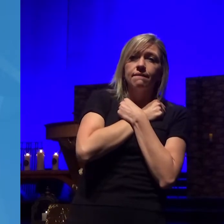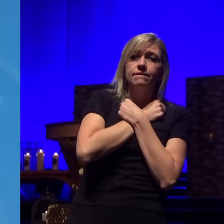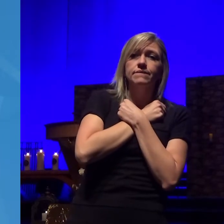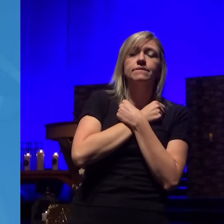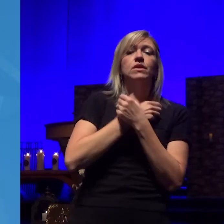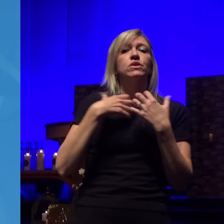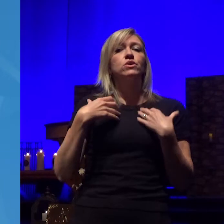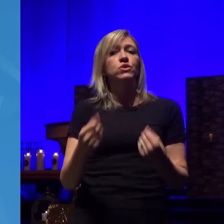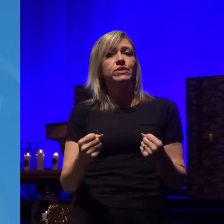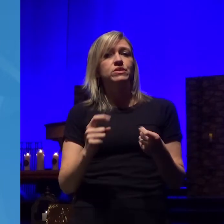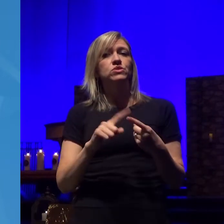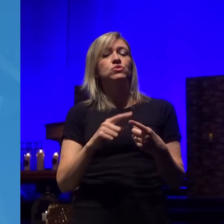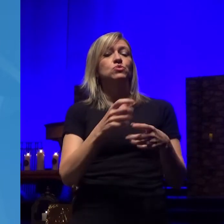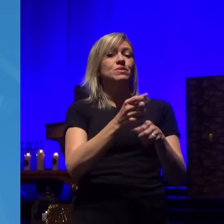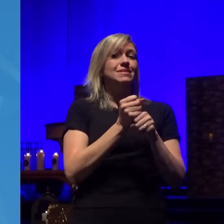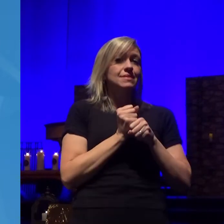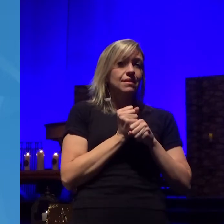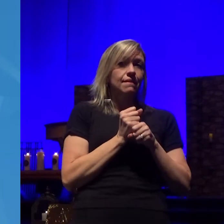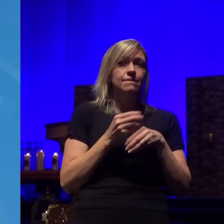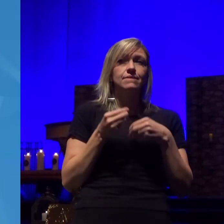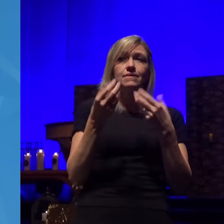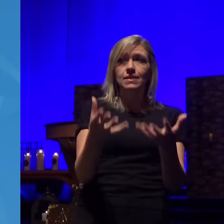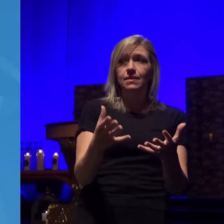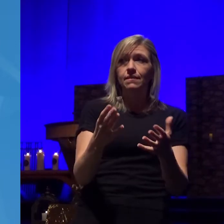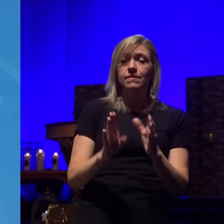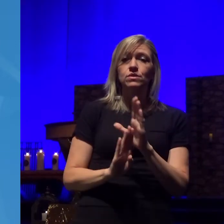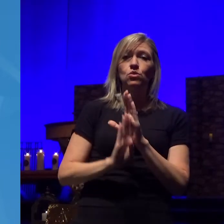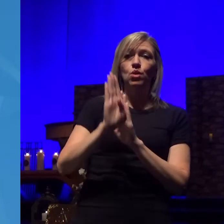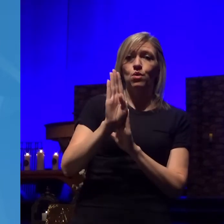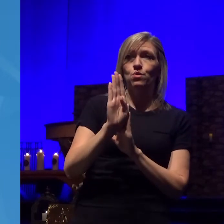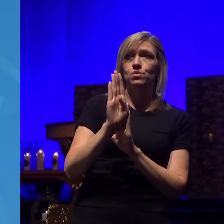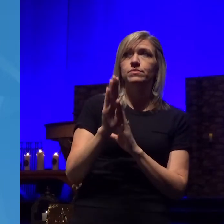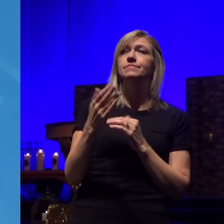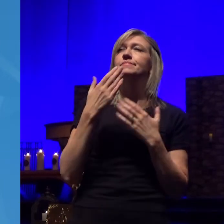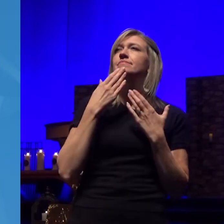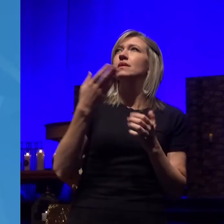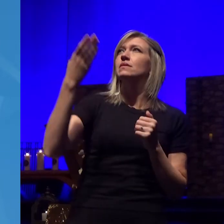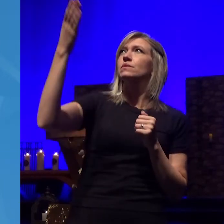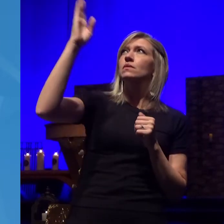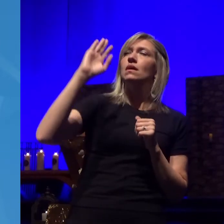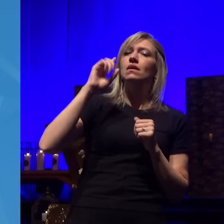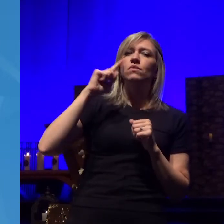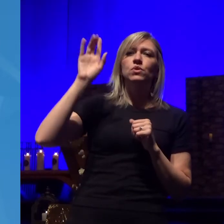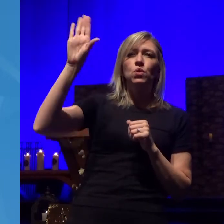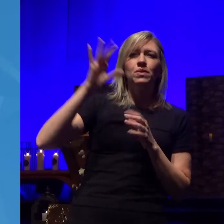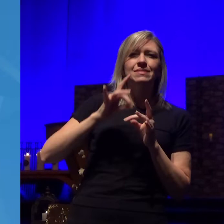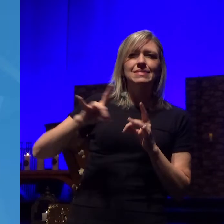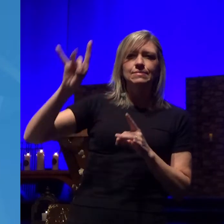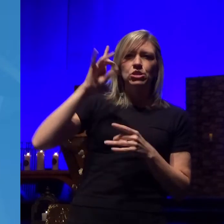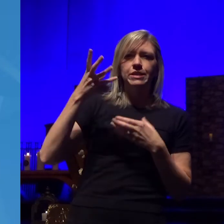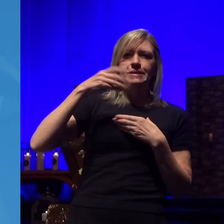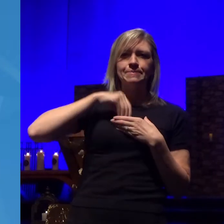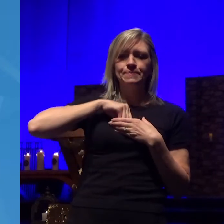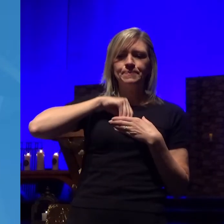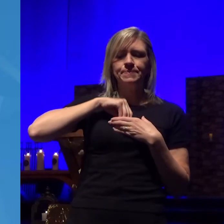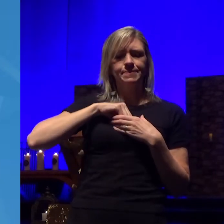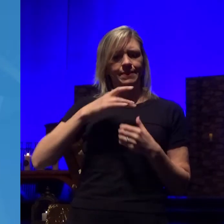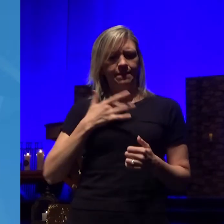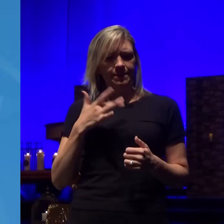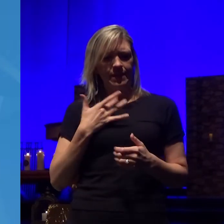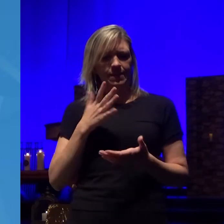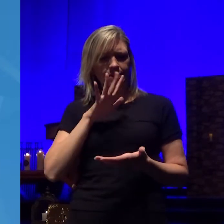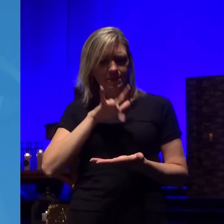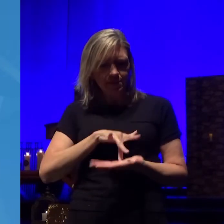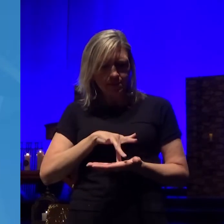the courage to receive, to give, and to grow. Thank you, God, for your spirit in me, the feeling